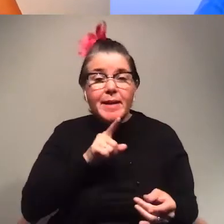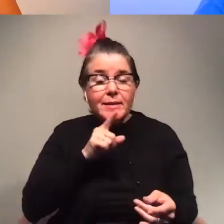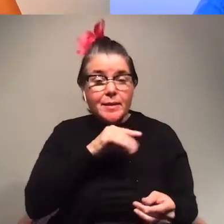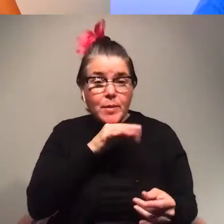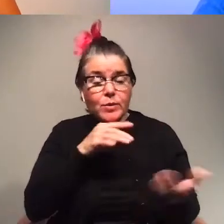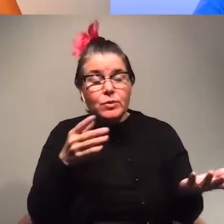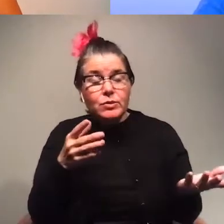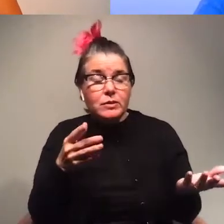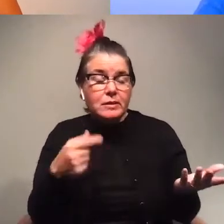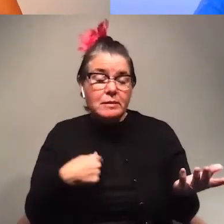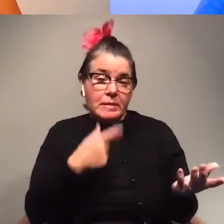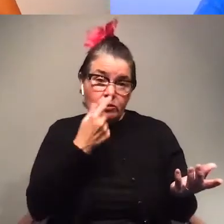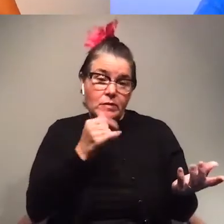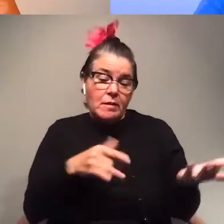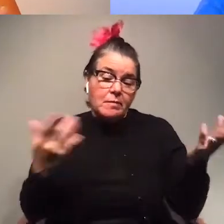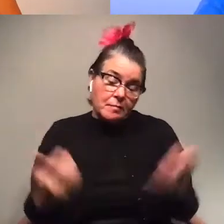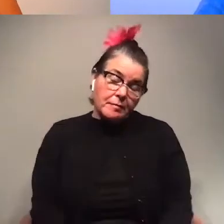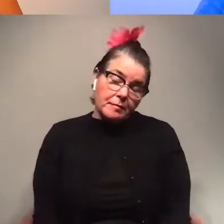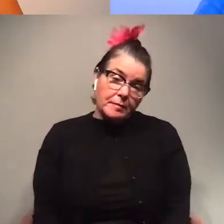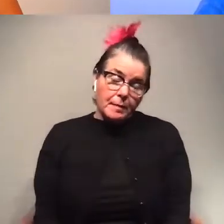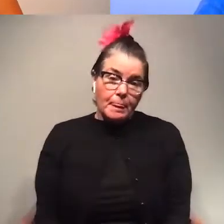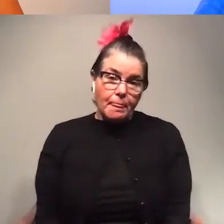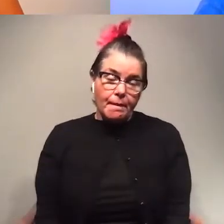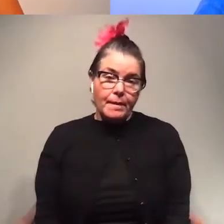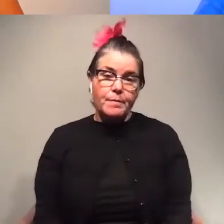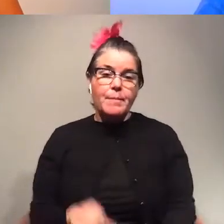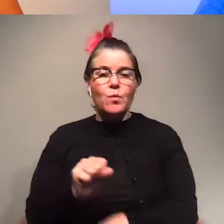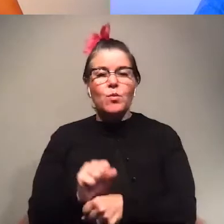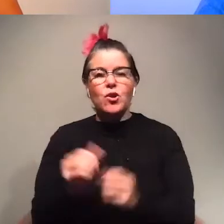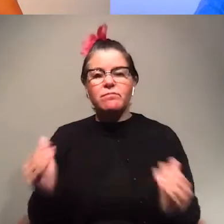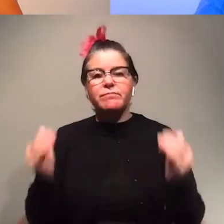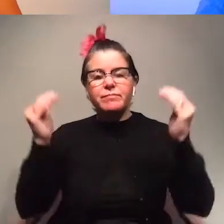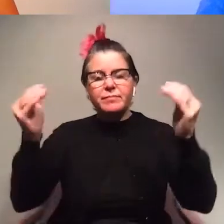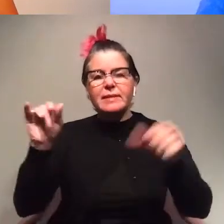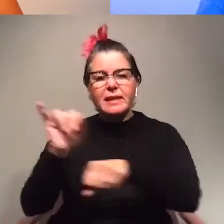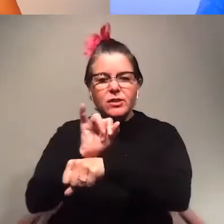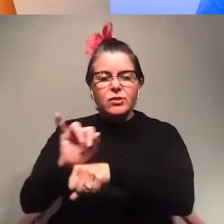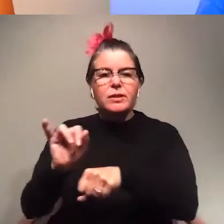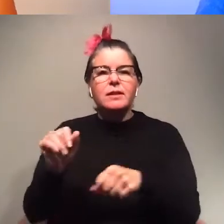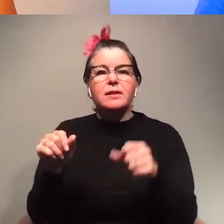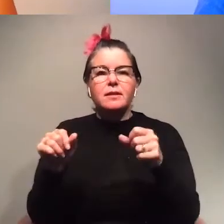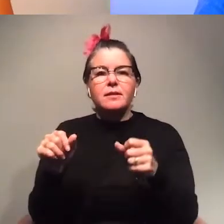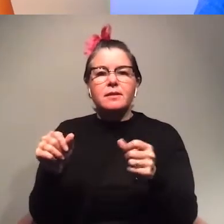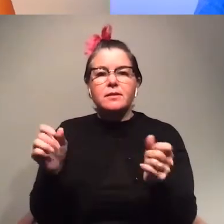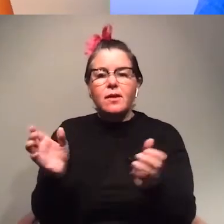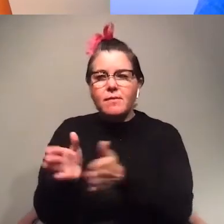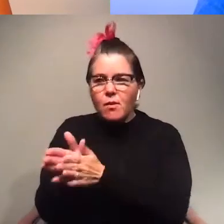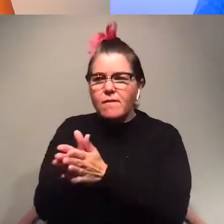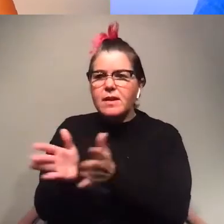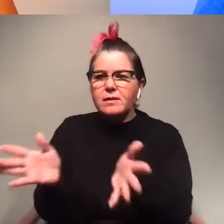definitely interests me. To even working at a higher level in industry to kind of like motivate different